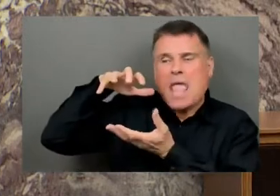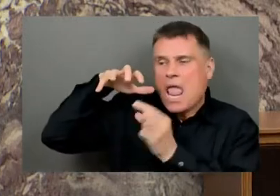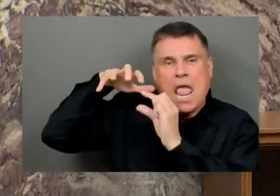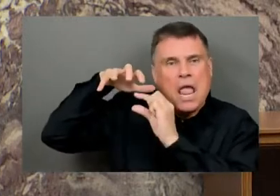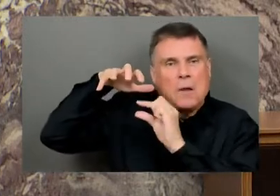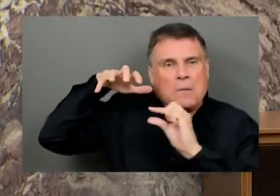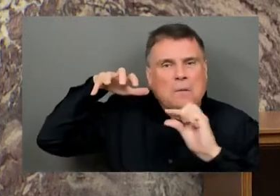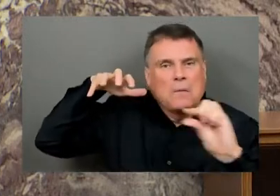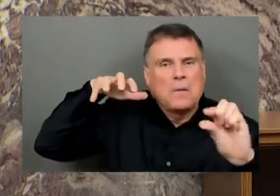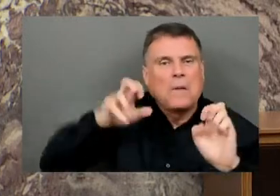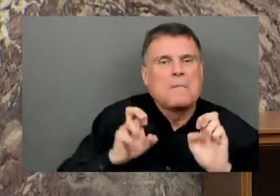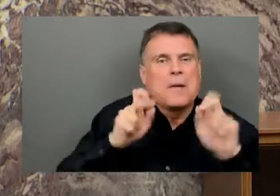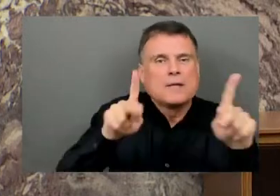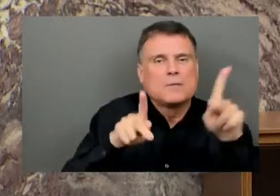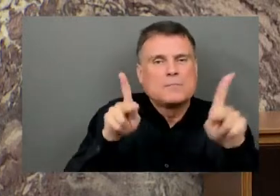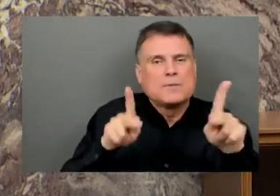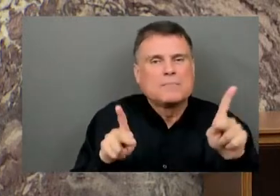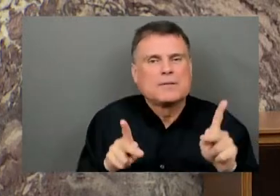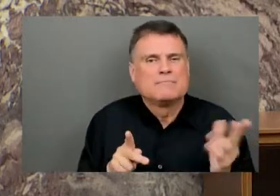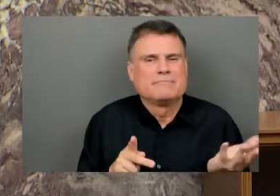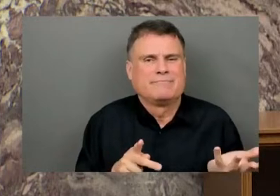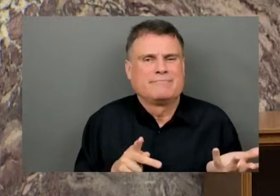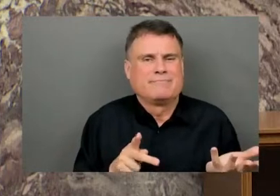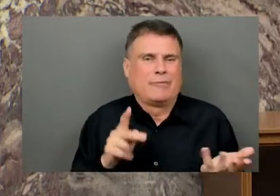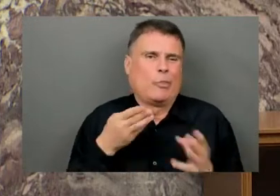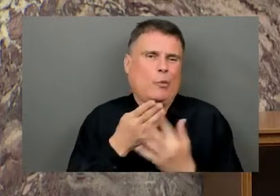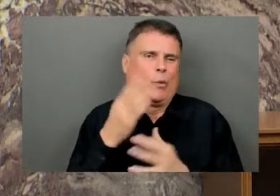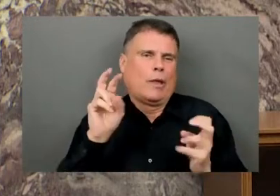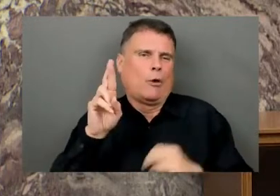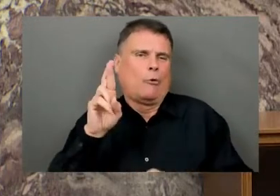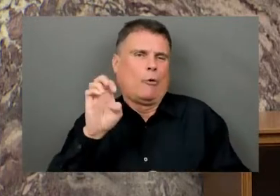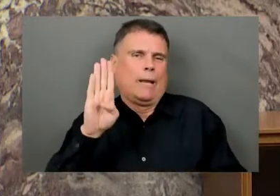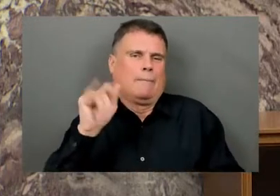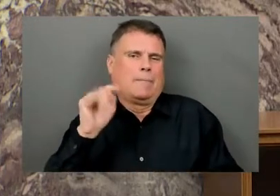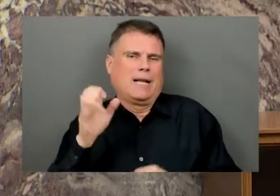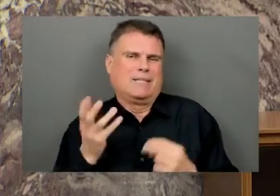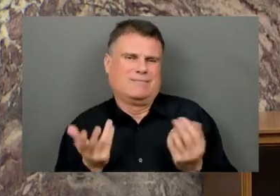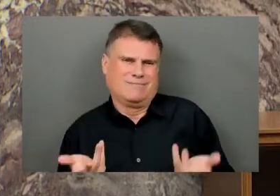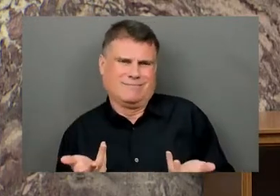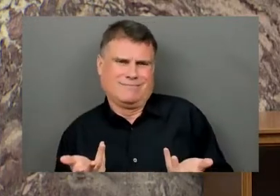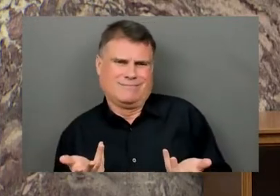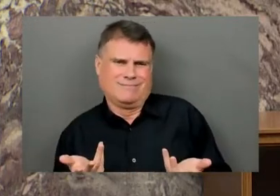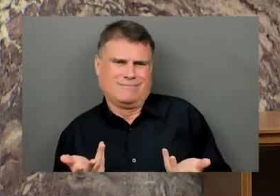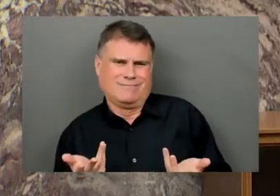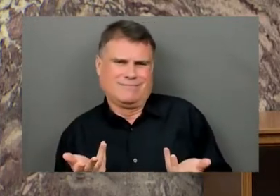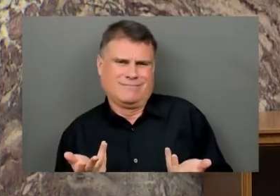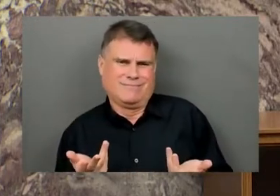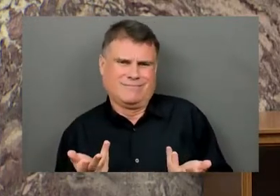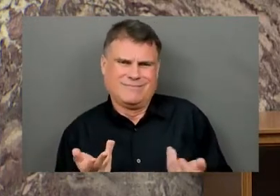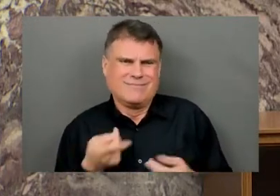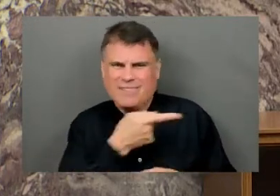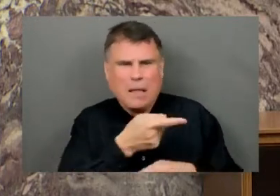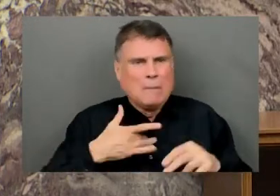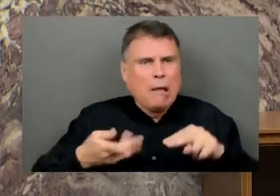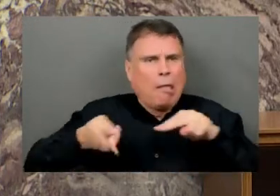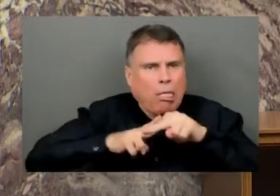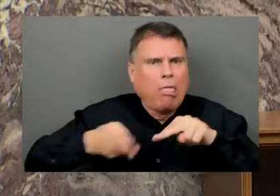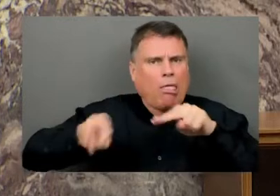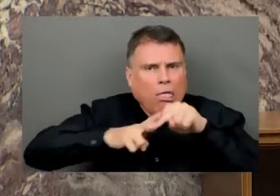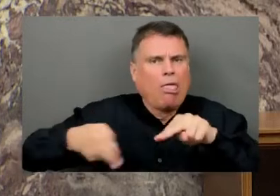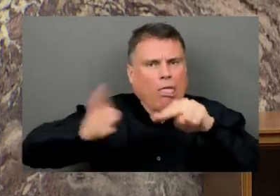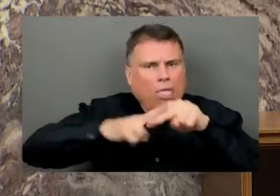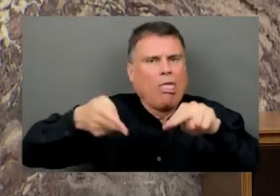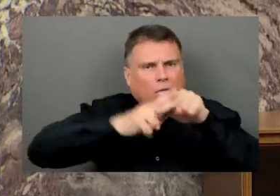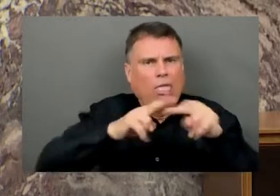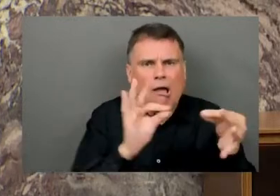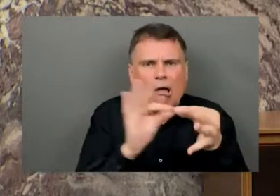Premier stop his relentless assault on affordability that is making the NDP's cost of living crisis worse?